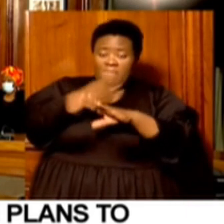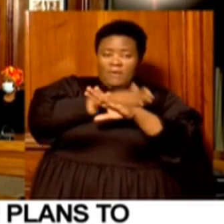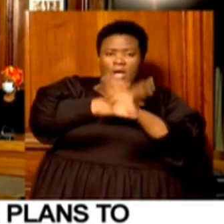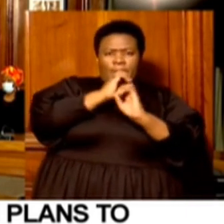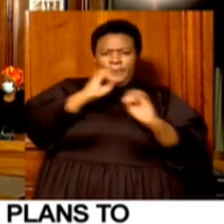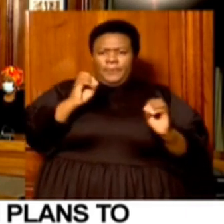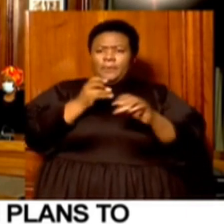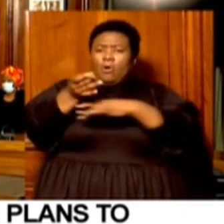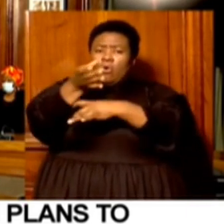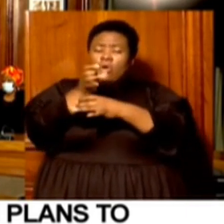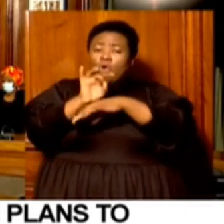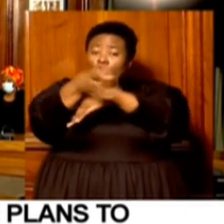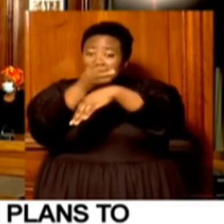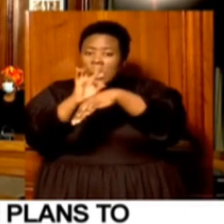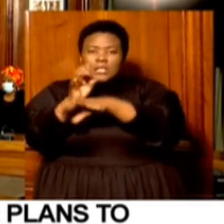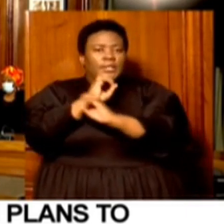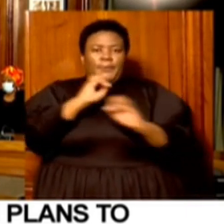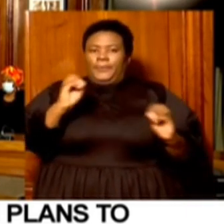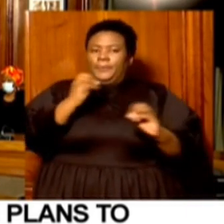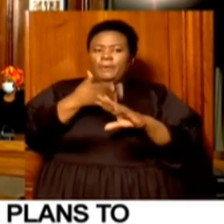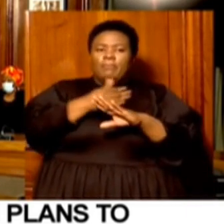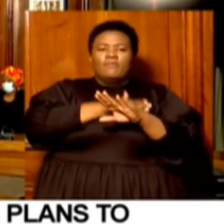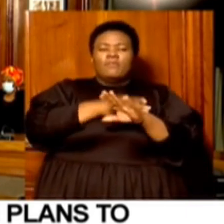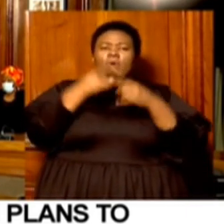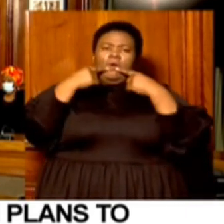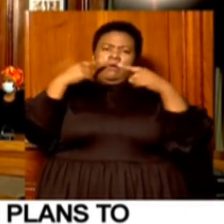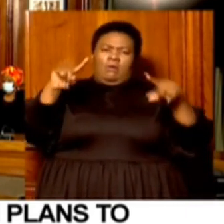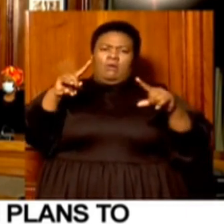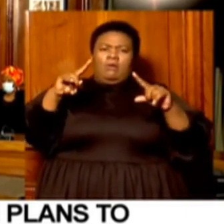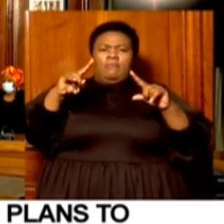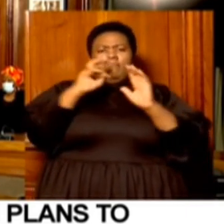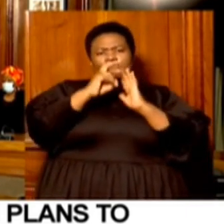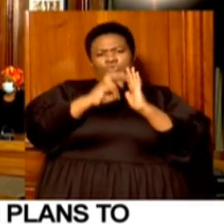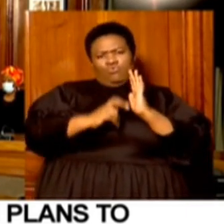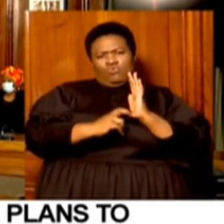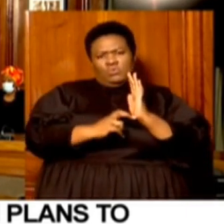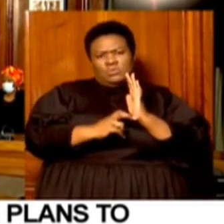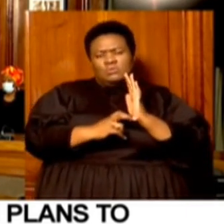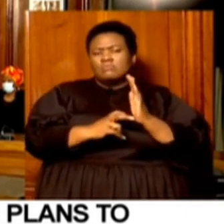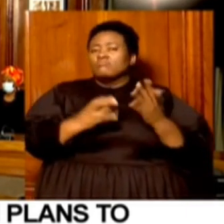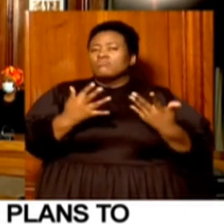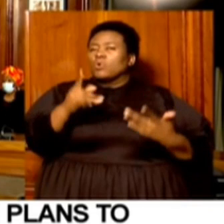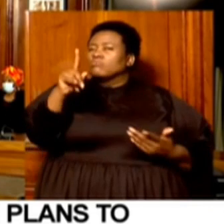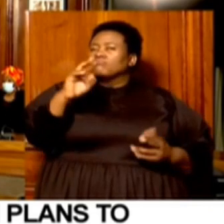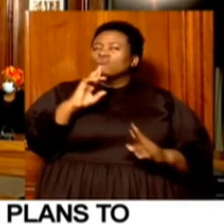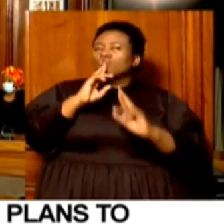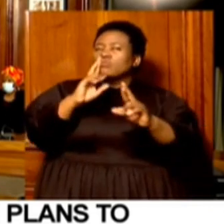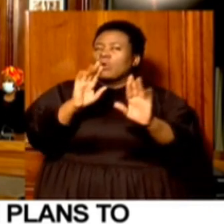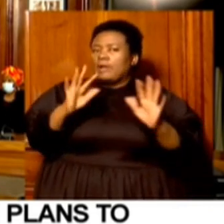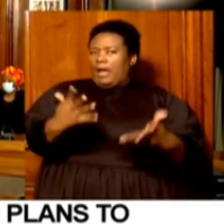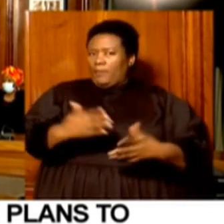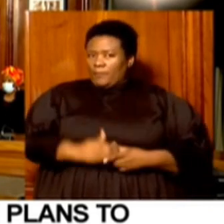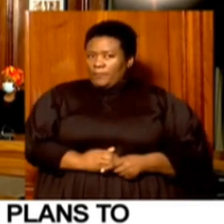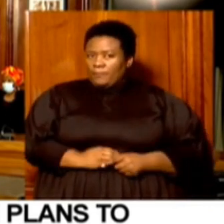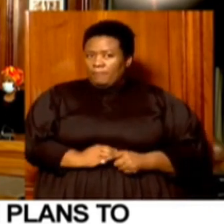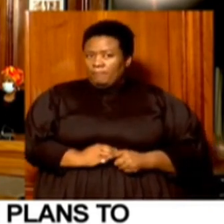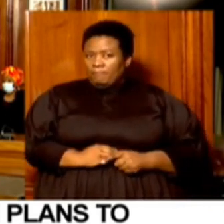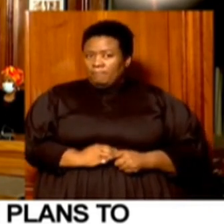consulting sufficiently before publishing the latest regulations. What is your response?